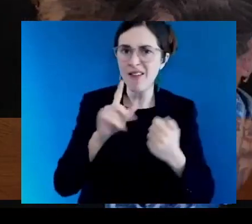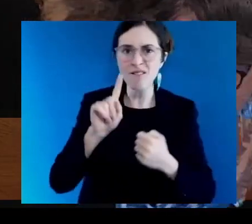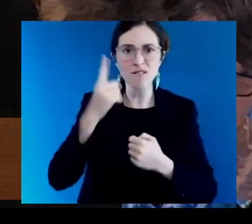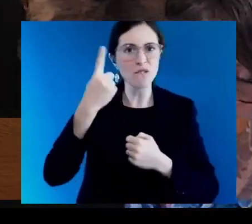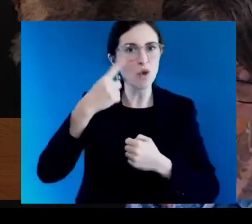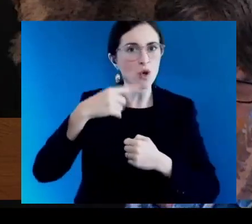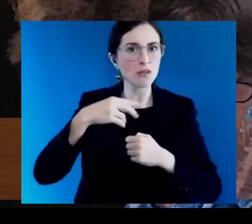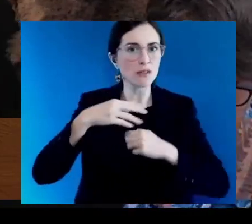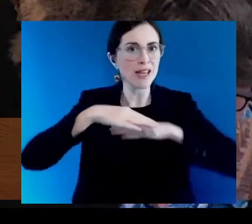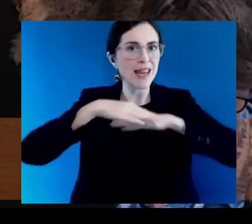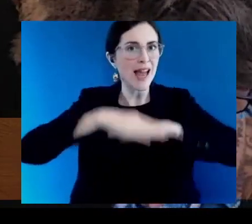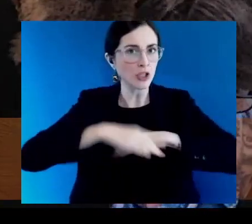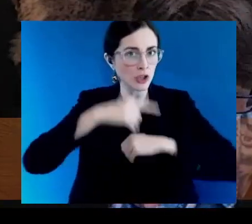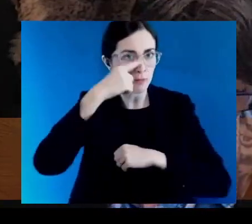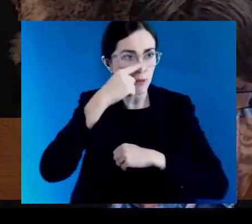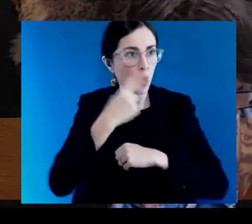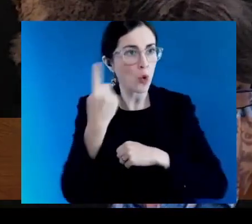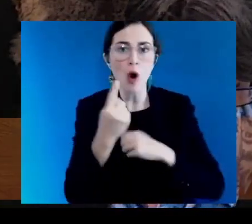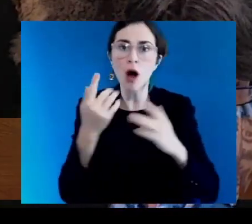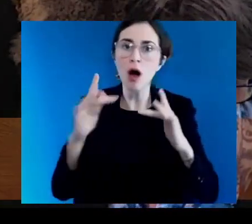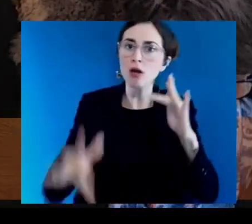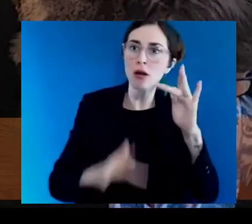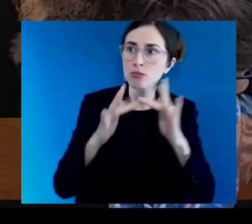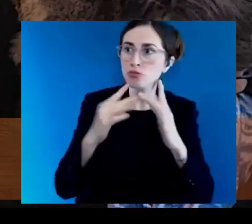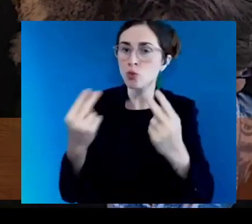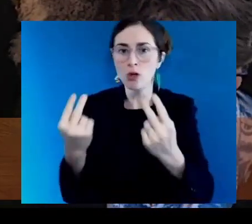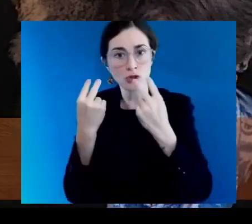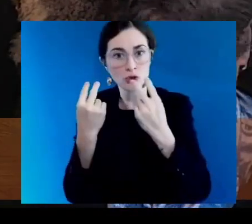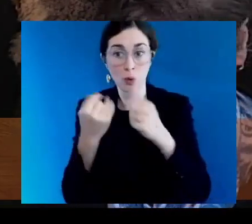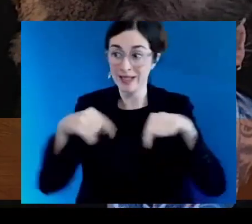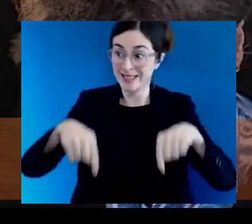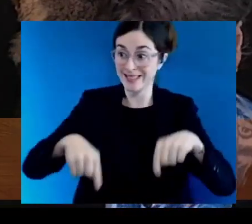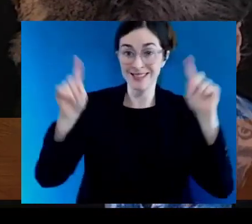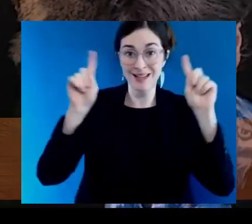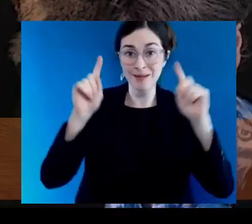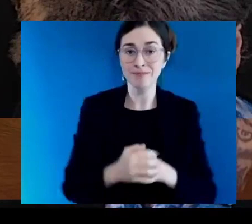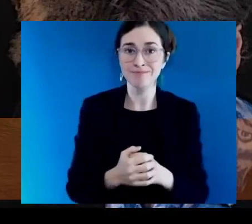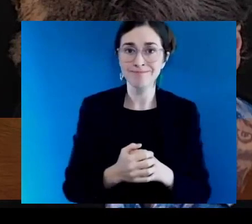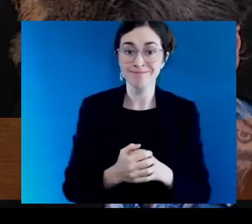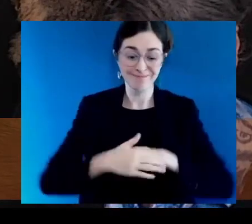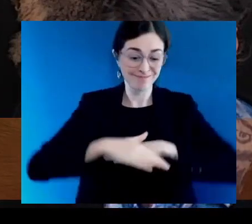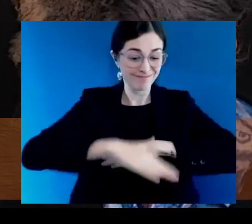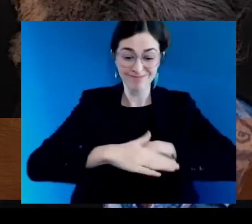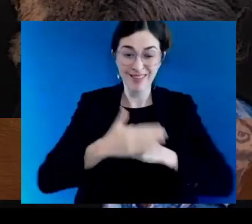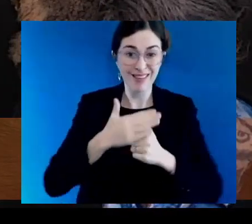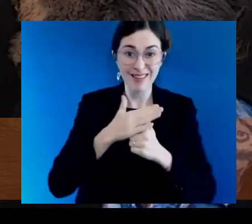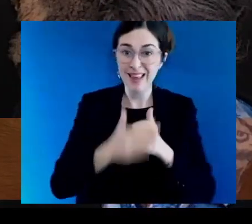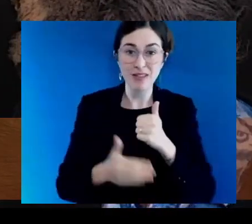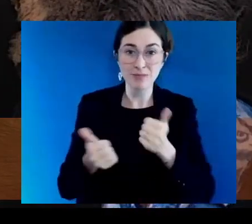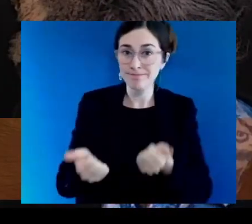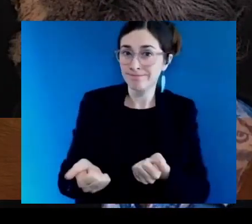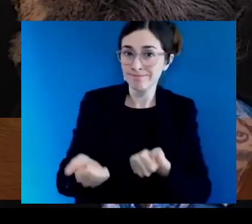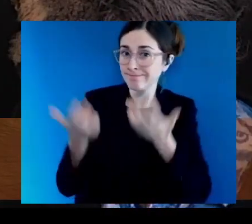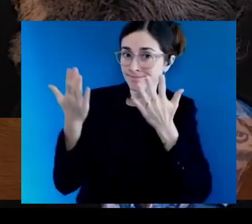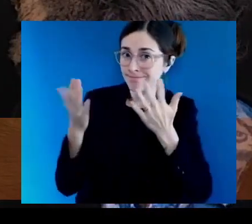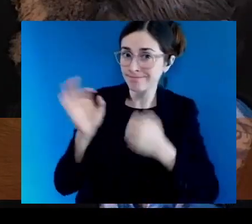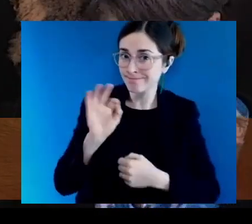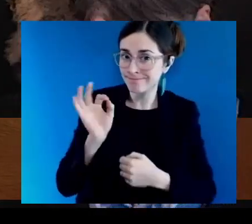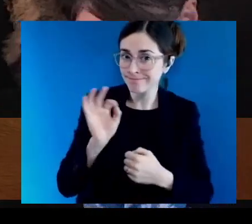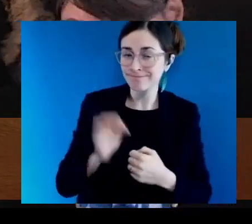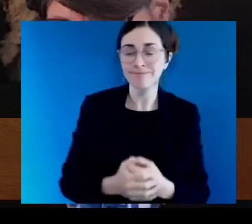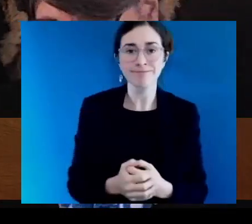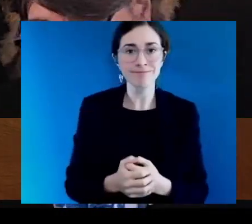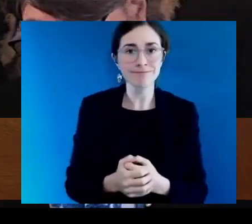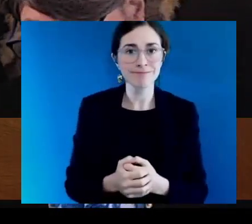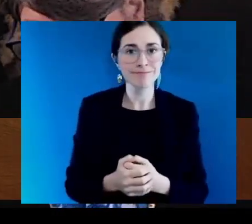today or otherwise watching online. We acknowledge that sovereignty has never been ceded, and we